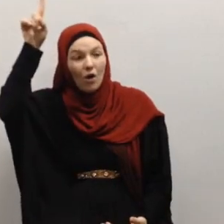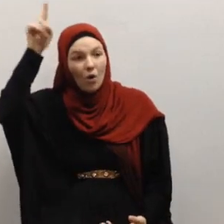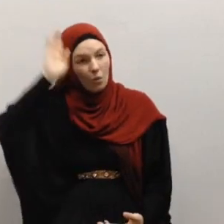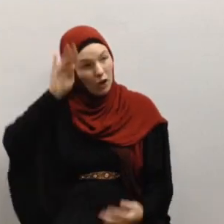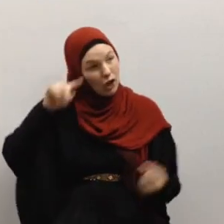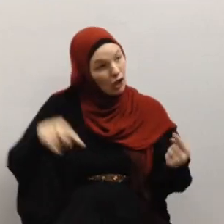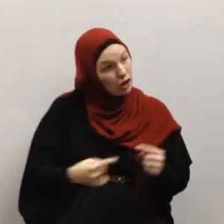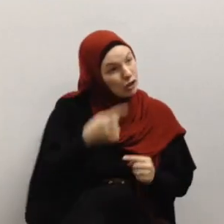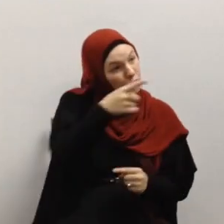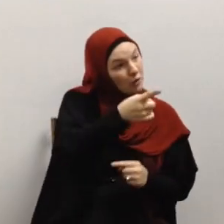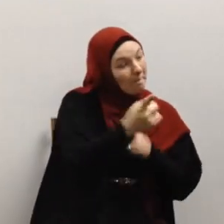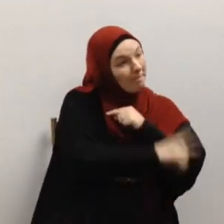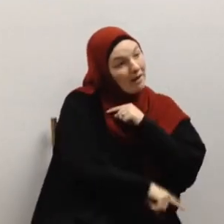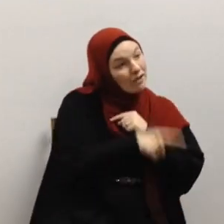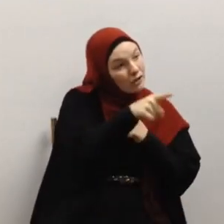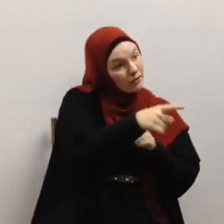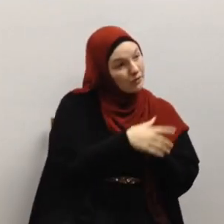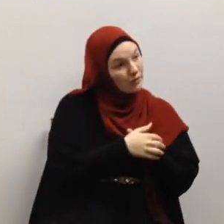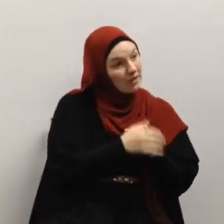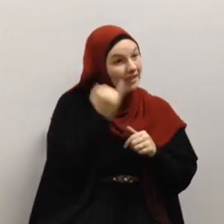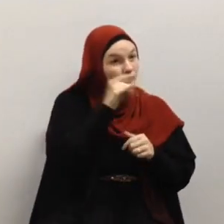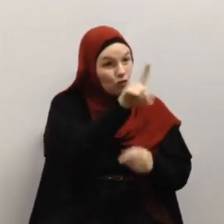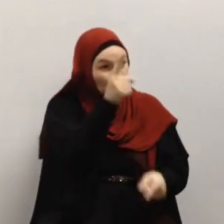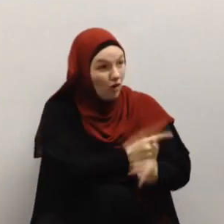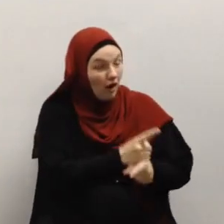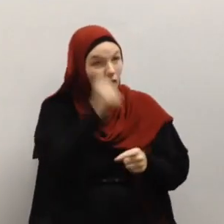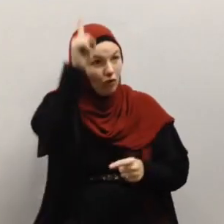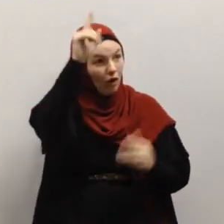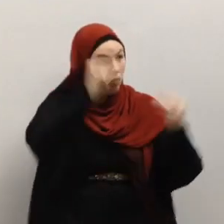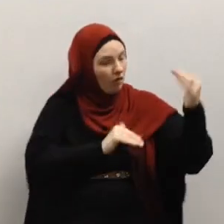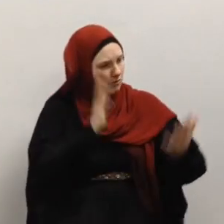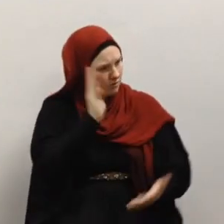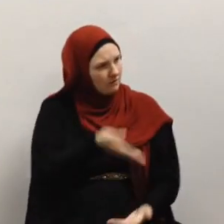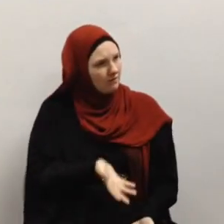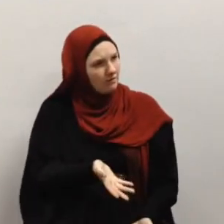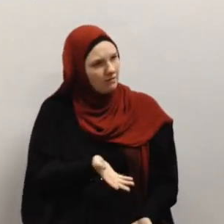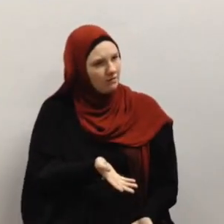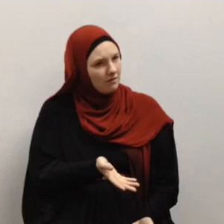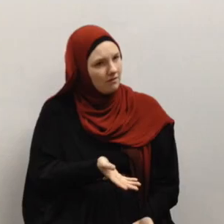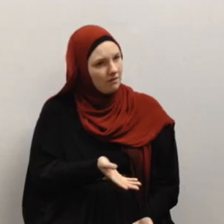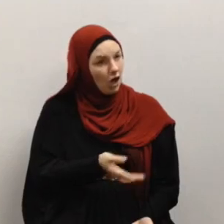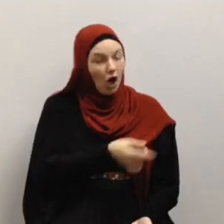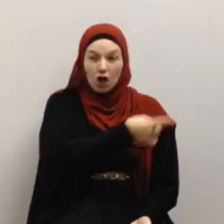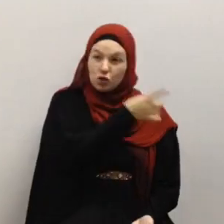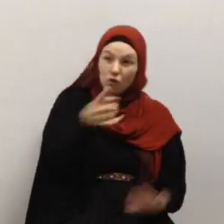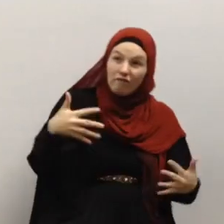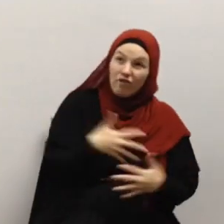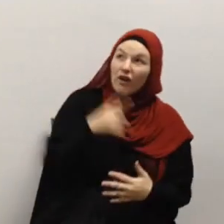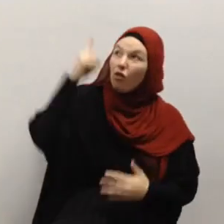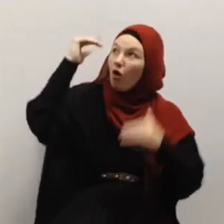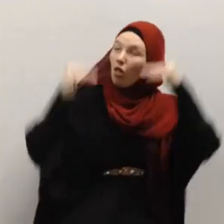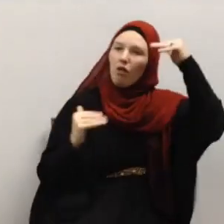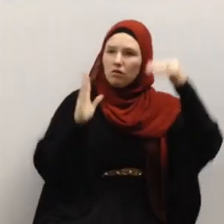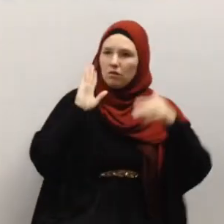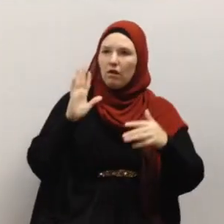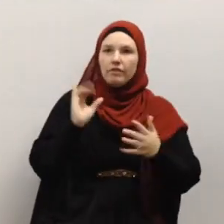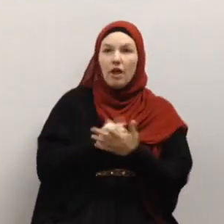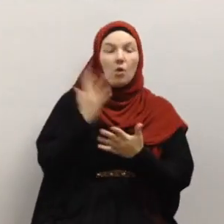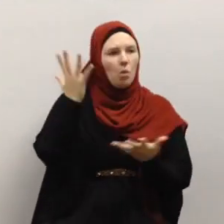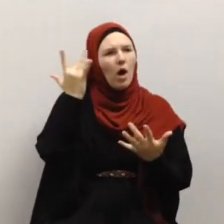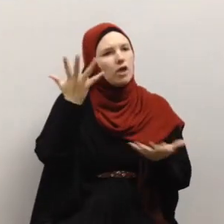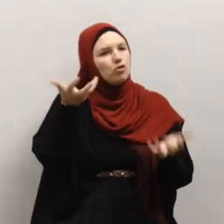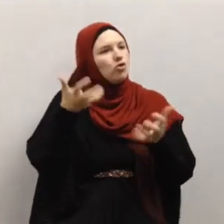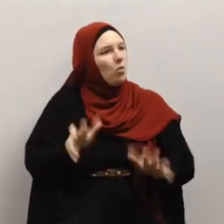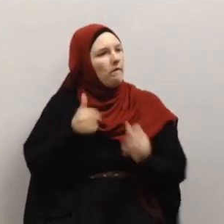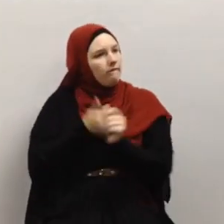His Messenger? Are they afraid of Allah to be unjust? Is this why they don't want to come to His judgment? Brothers and